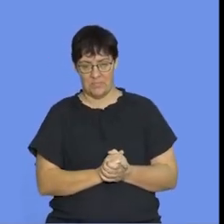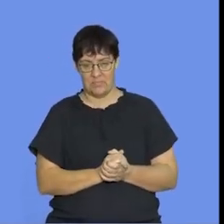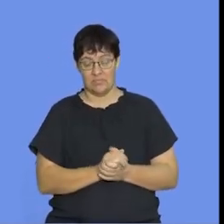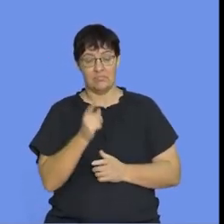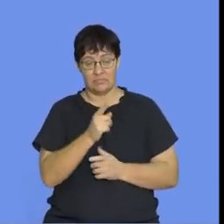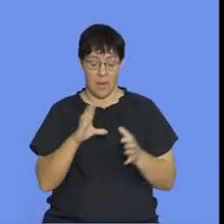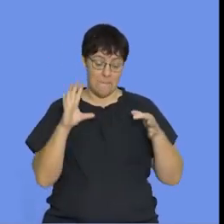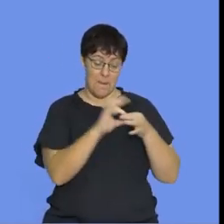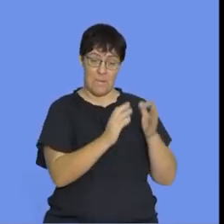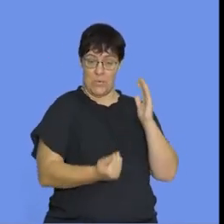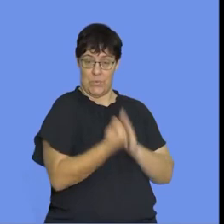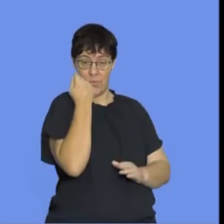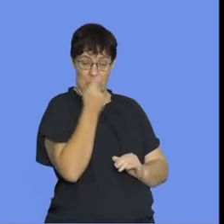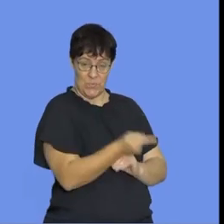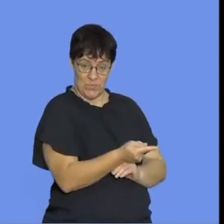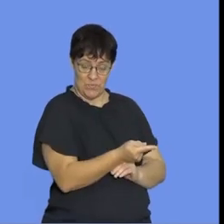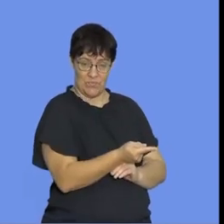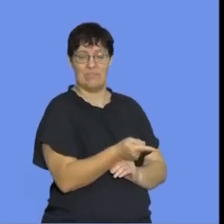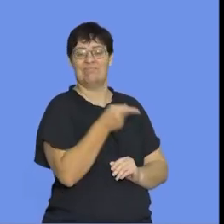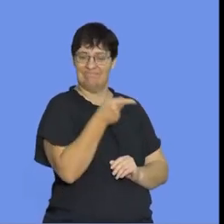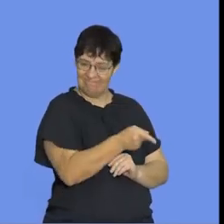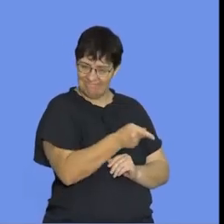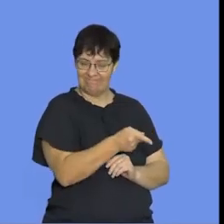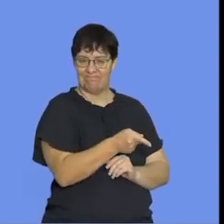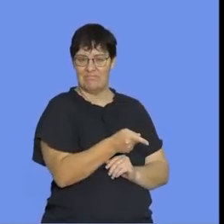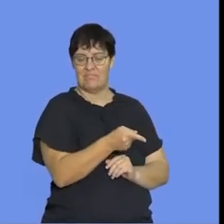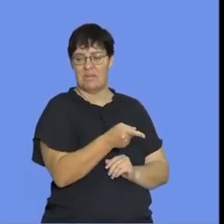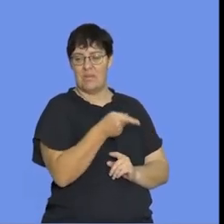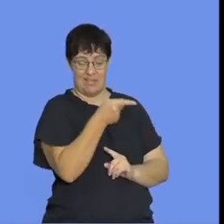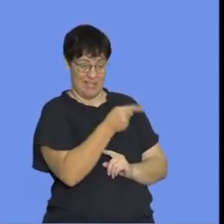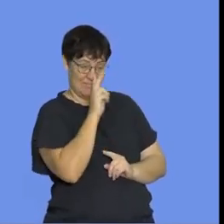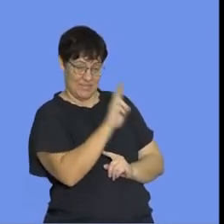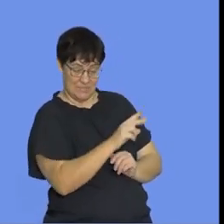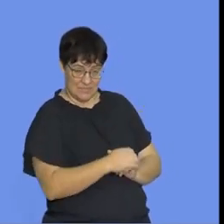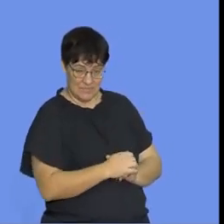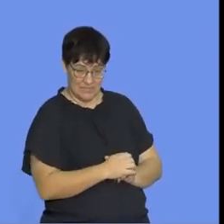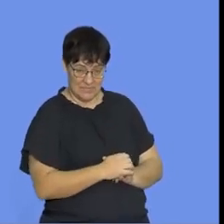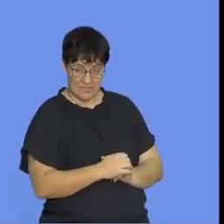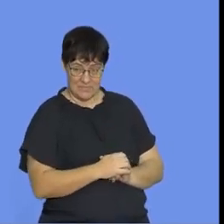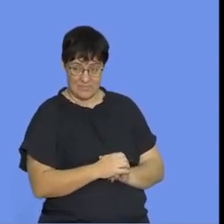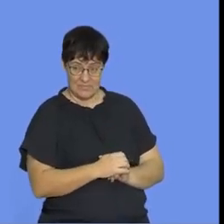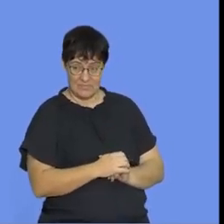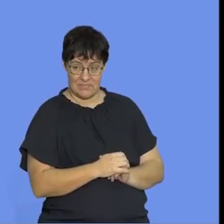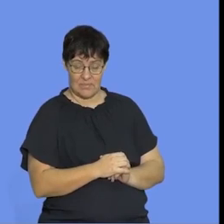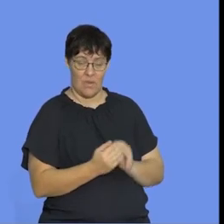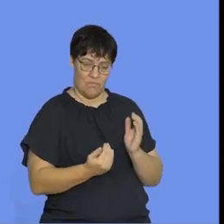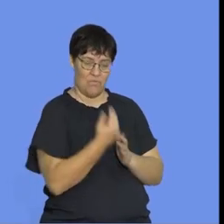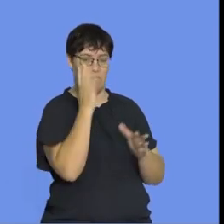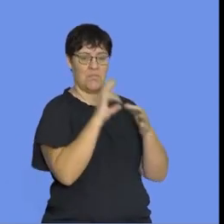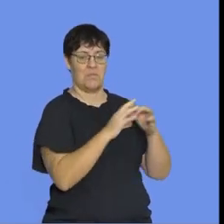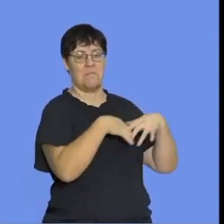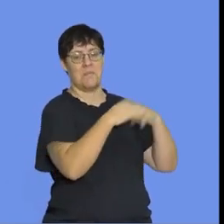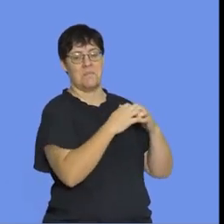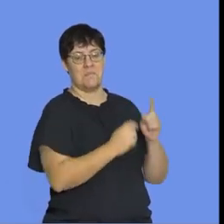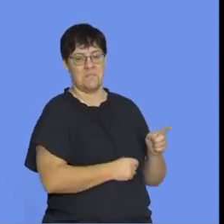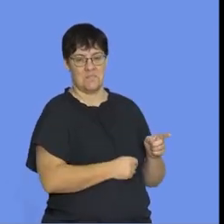that we're talking about here, these are the new bonds that we are talking about, okay, that are actually formed, right? So this